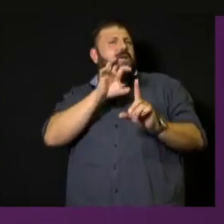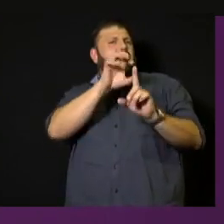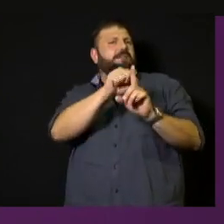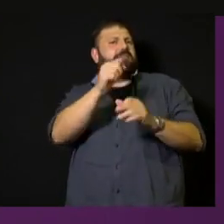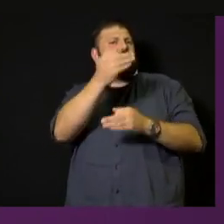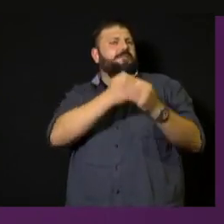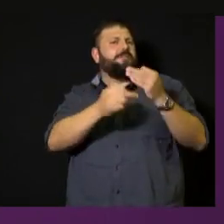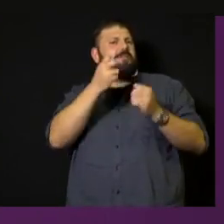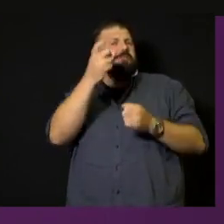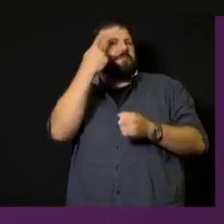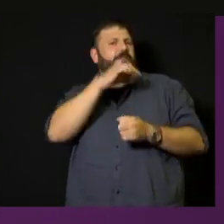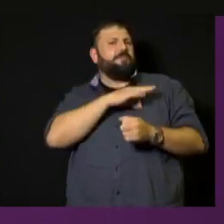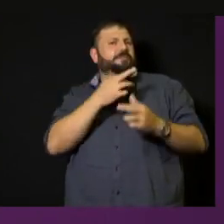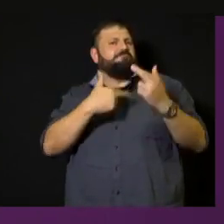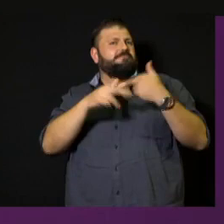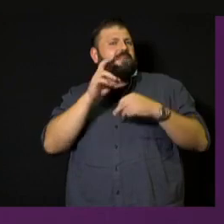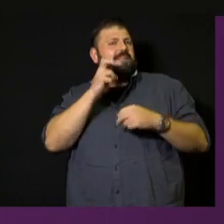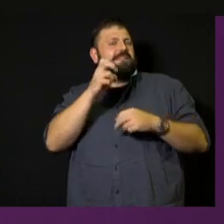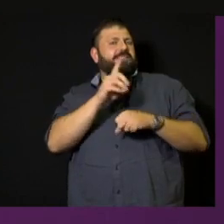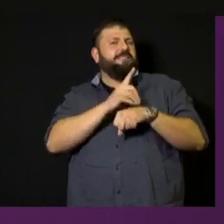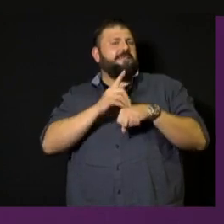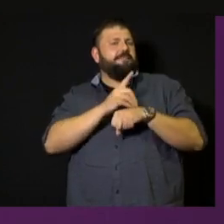un verdadero diamante? Antonella,